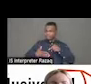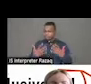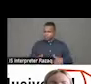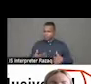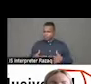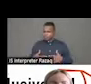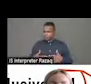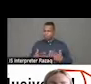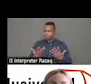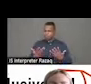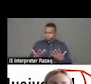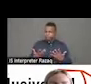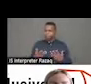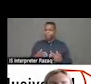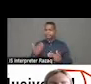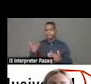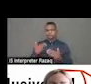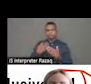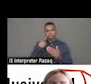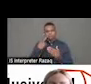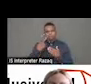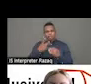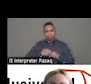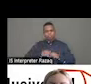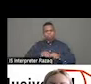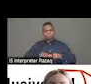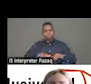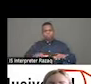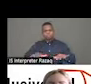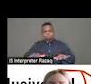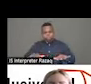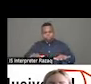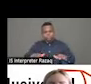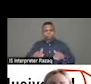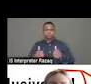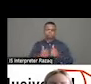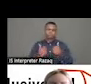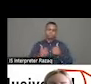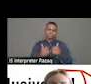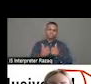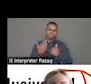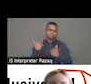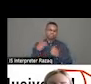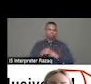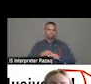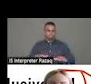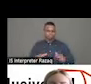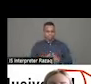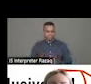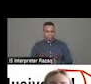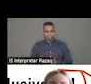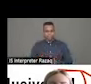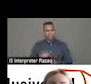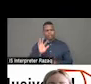challenging period, especially because exclusion and access to education